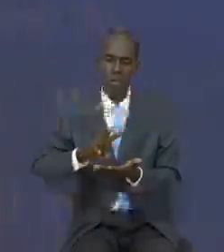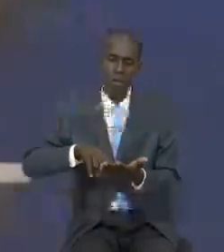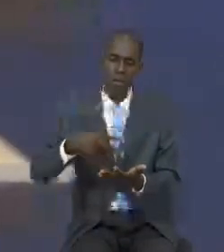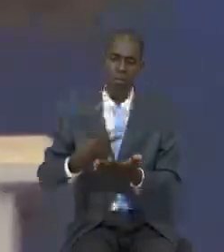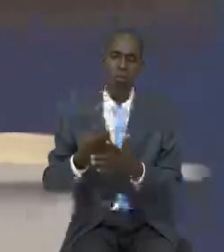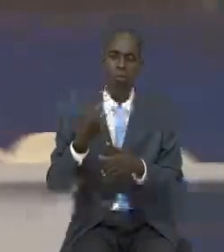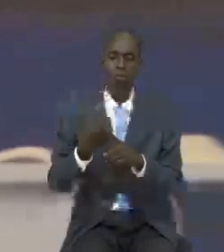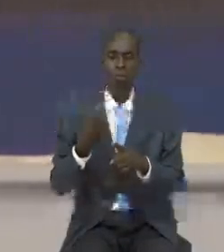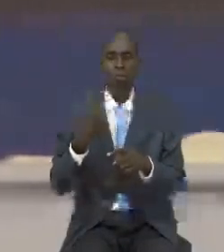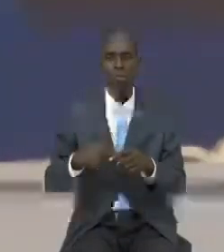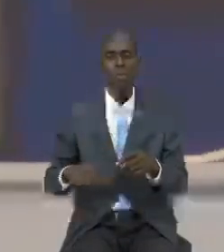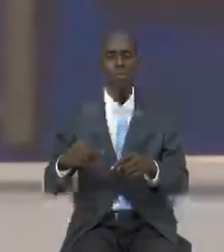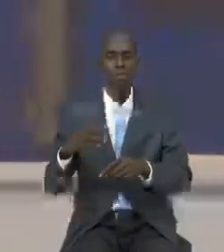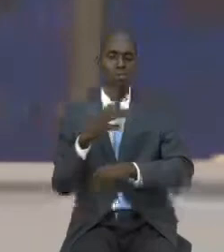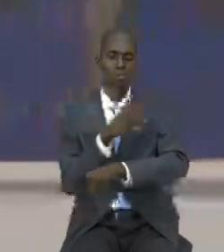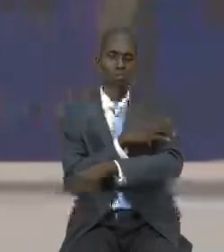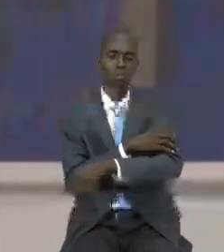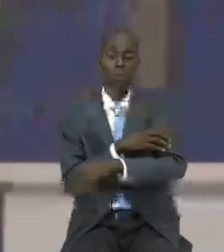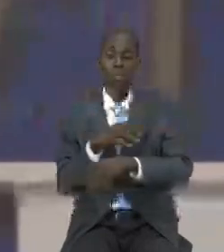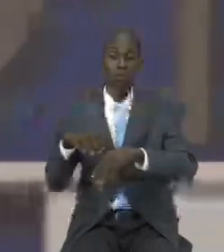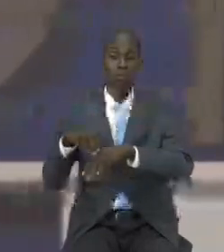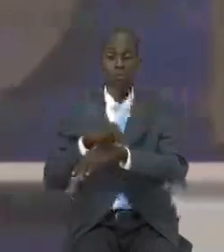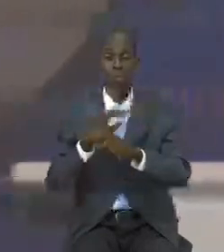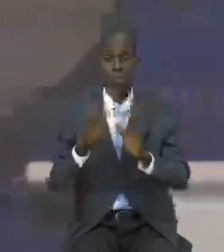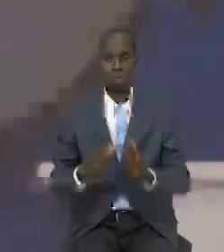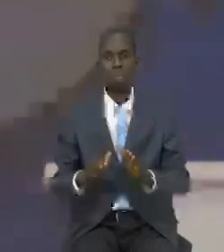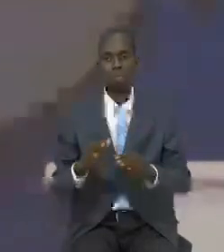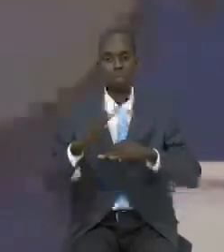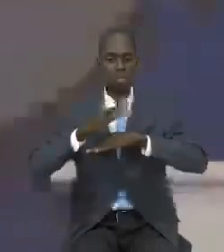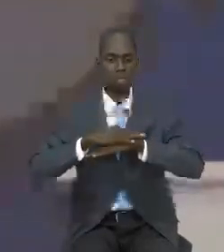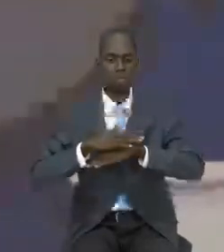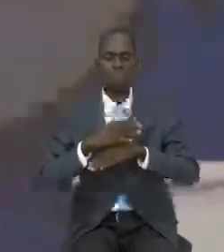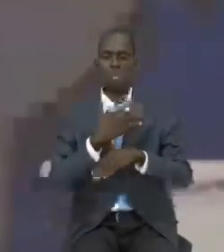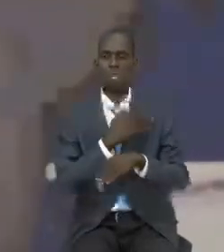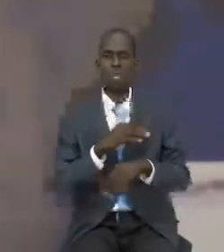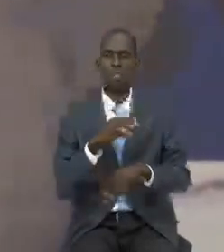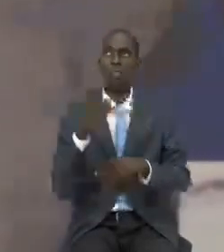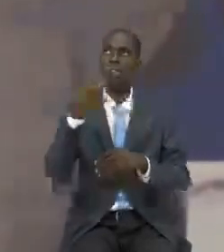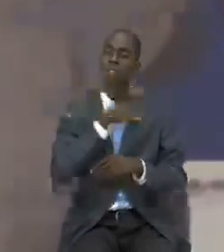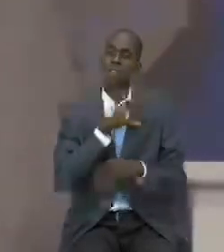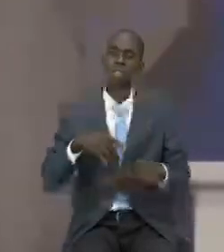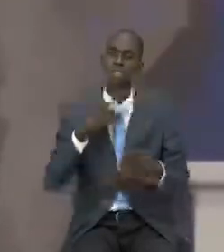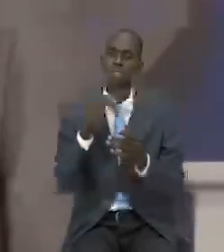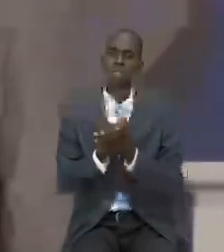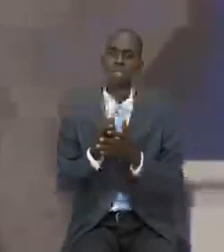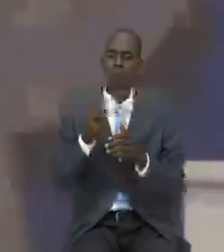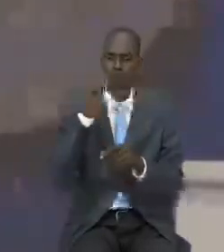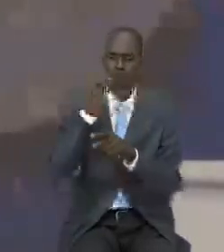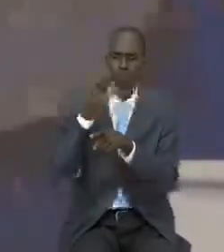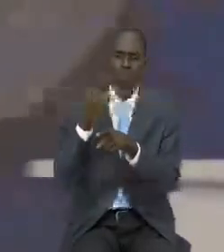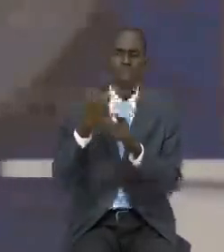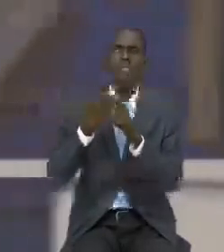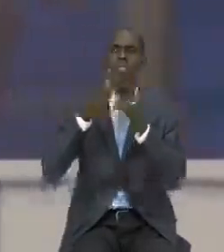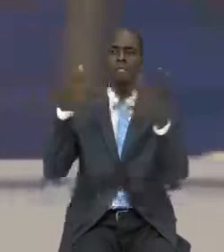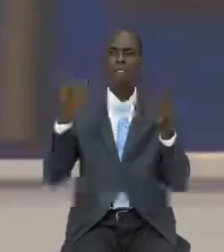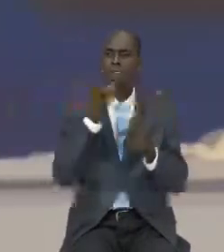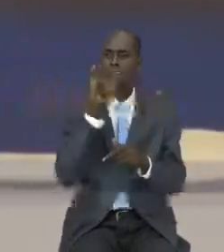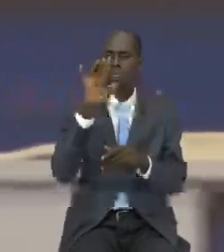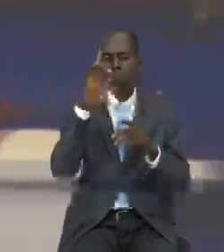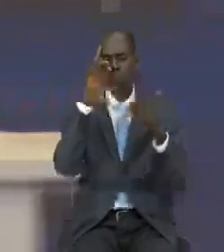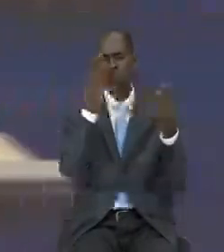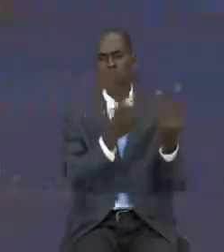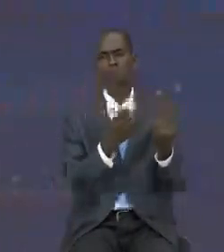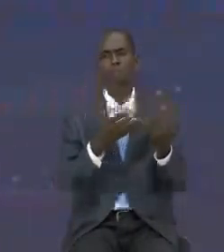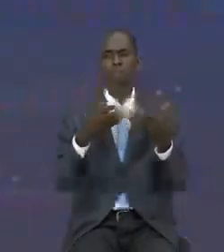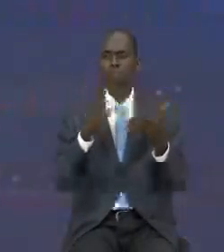table. And he said, woman, great is your faith. Be it unto you as thou wilt.